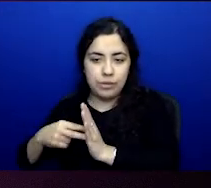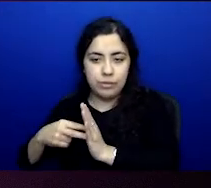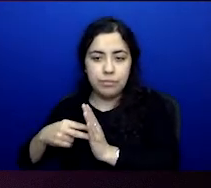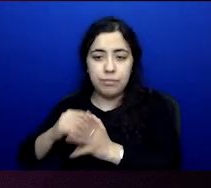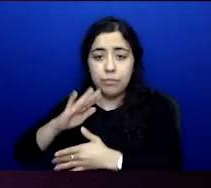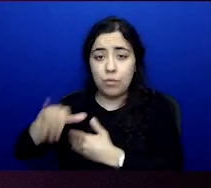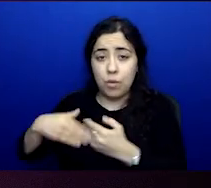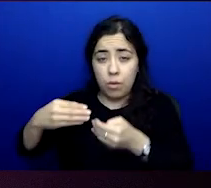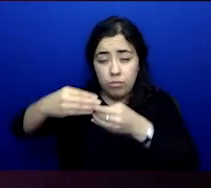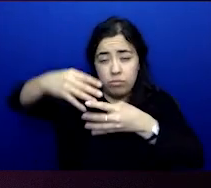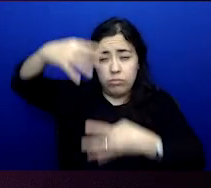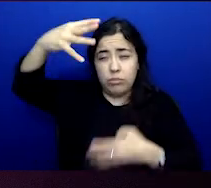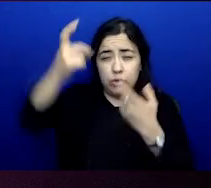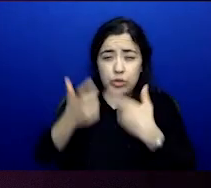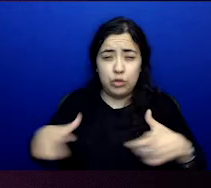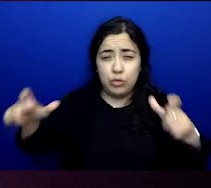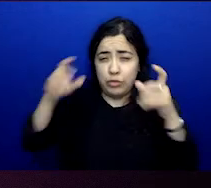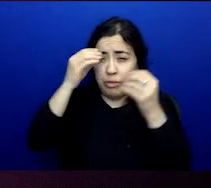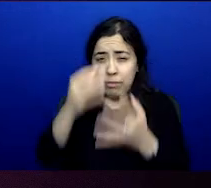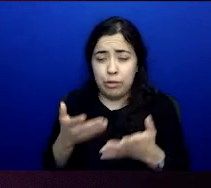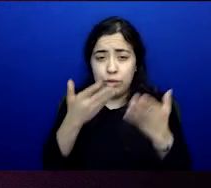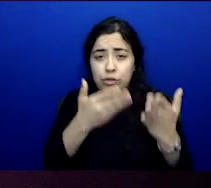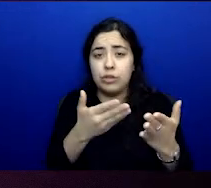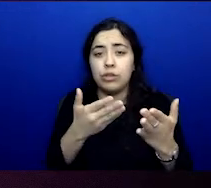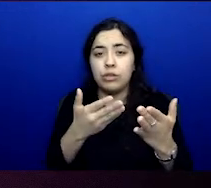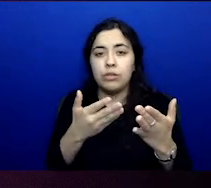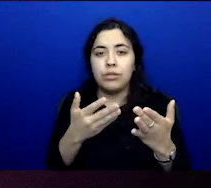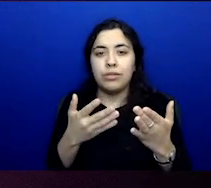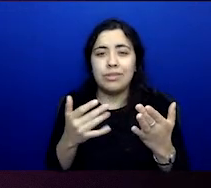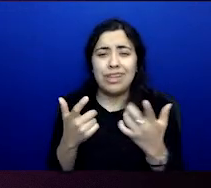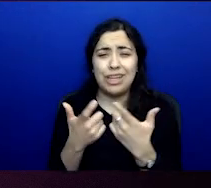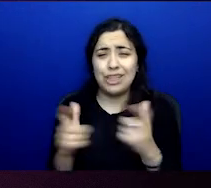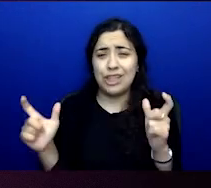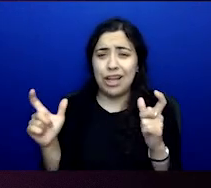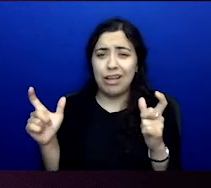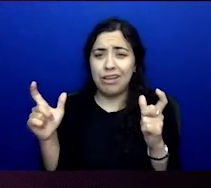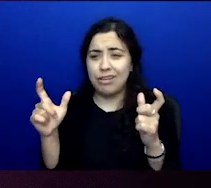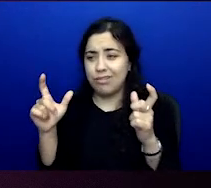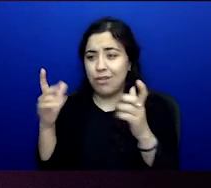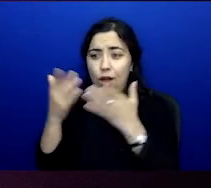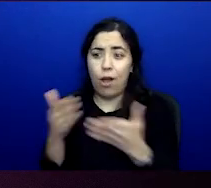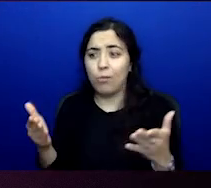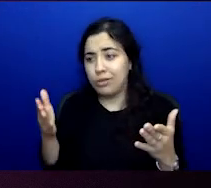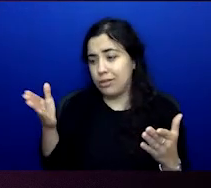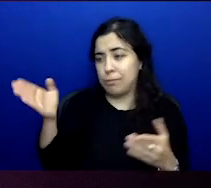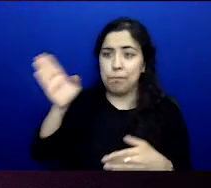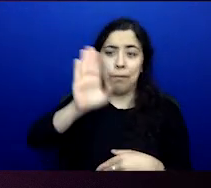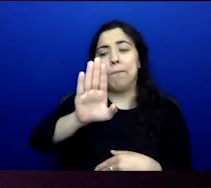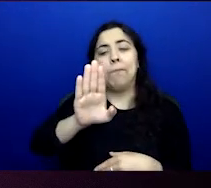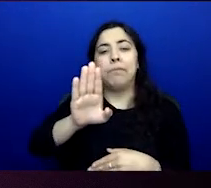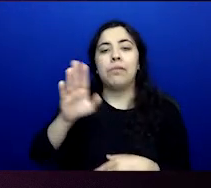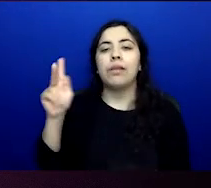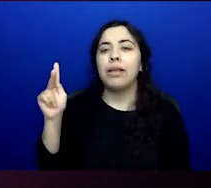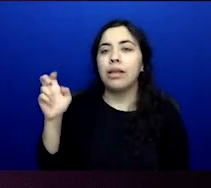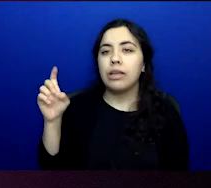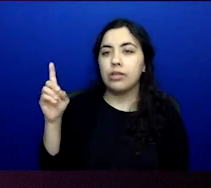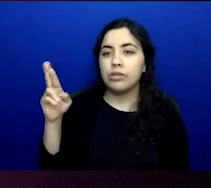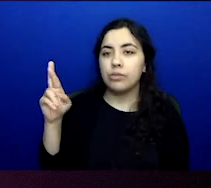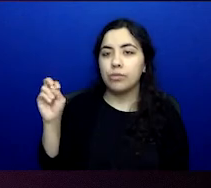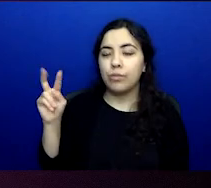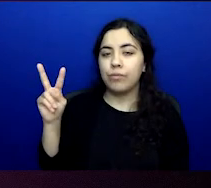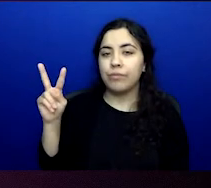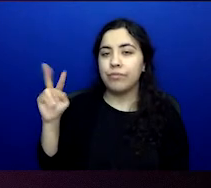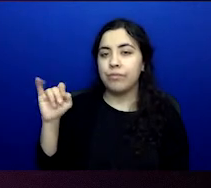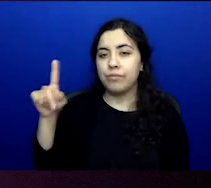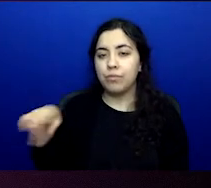this huge set of information is served as this giant nested object, where Kedro-viz will use it to construct the interactive